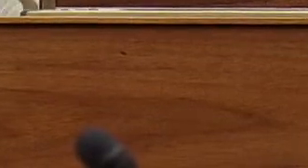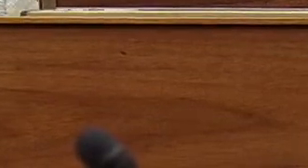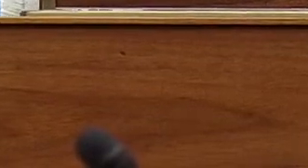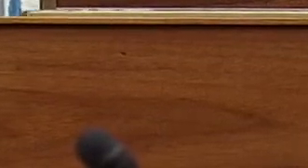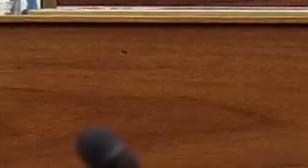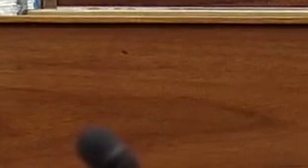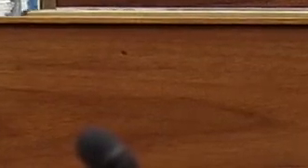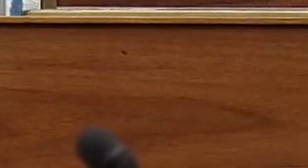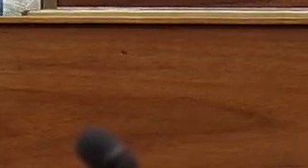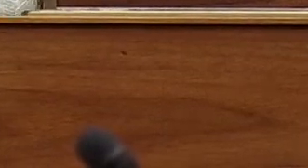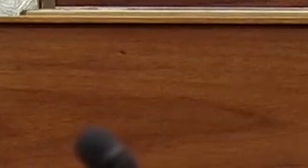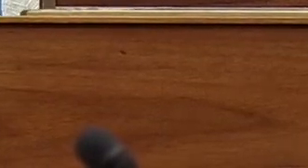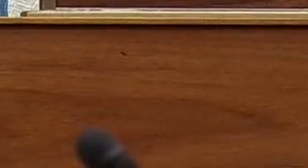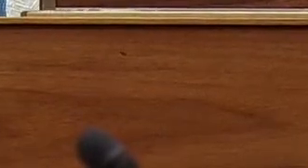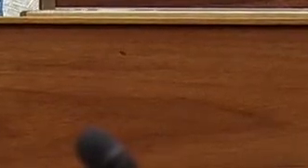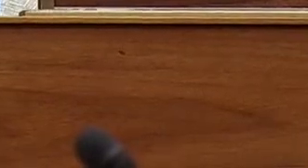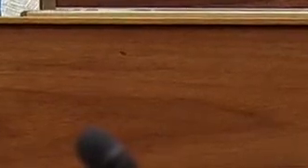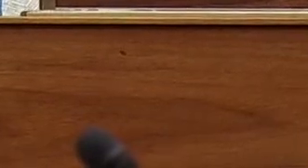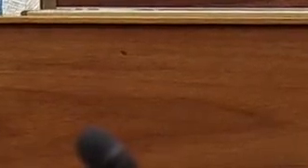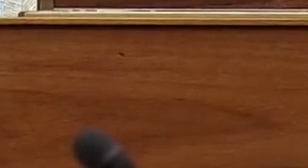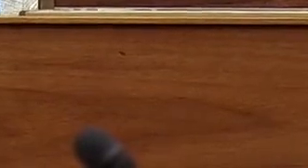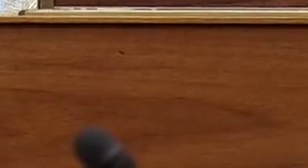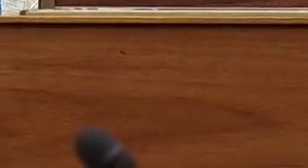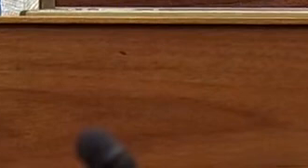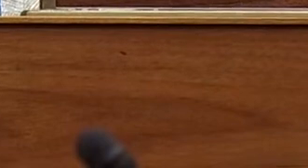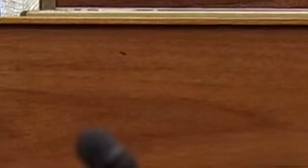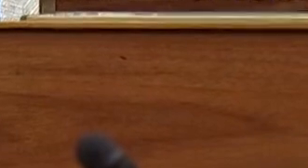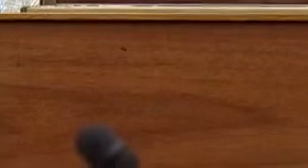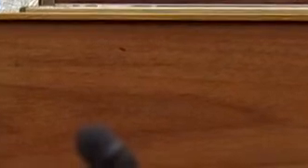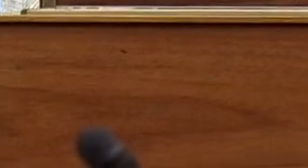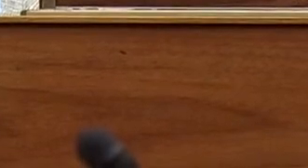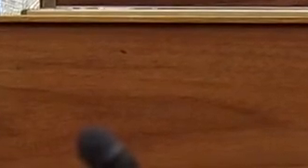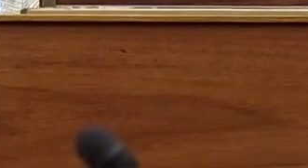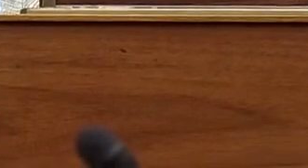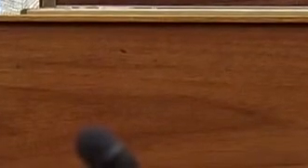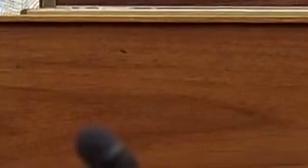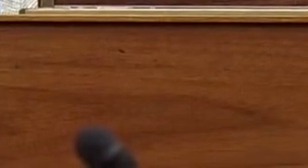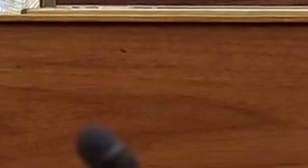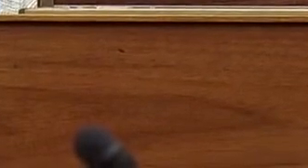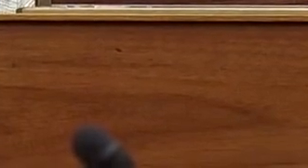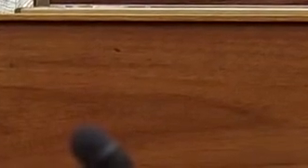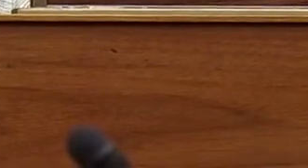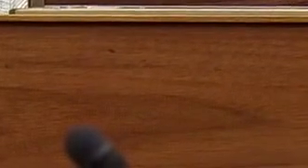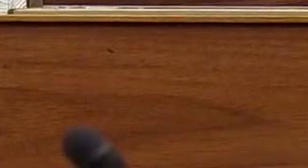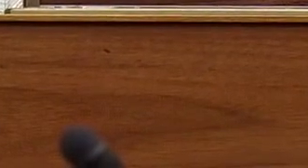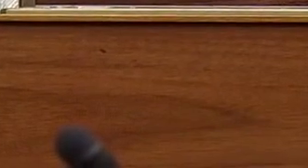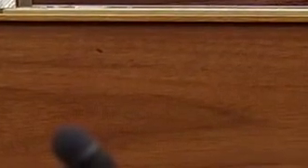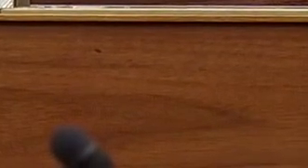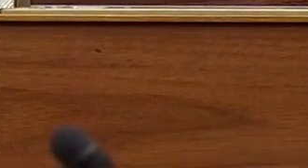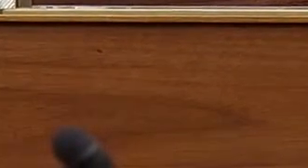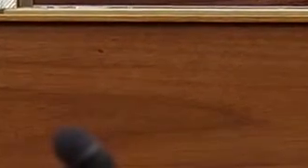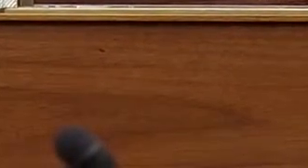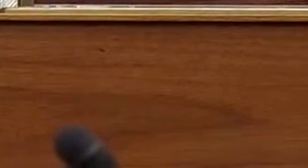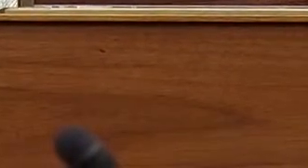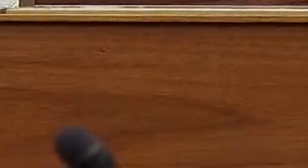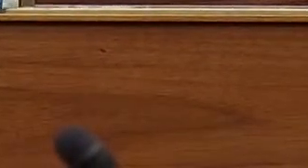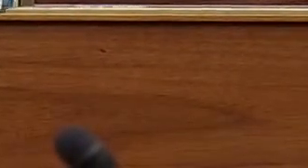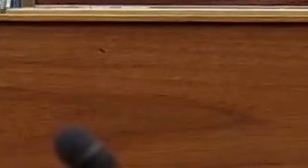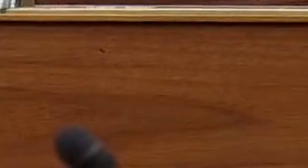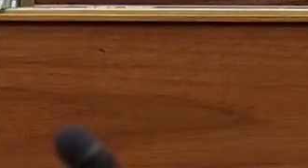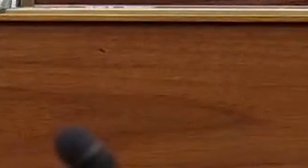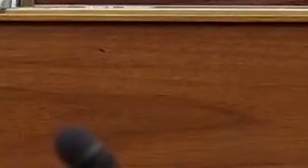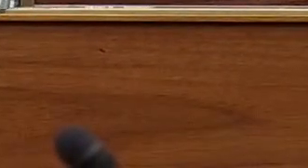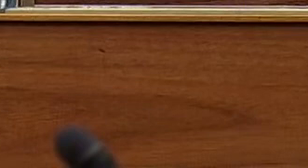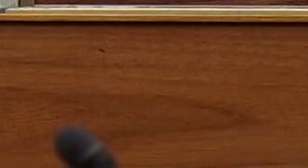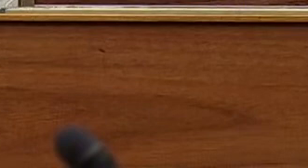makes historical sense. This is unpopular with the citizens in both the district and Maryland. You may say, so what, to the citizens of the